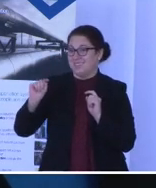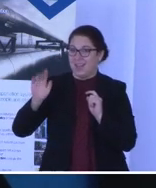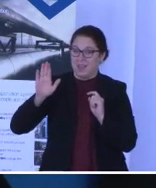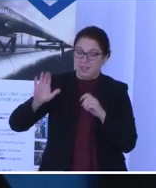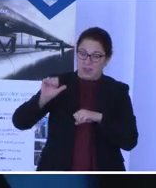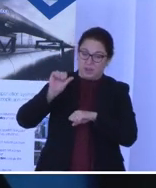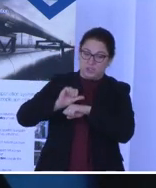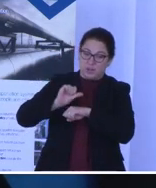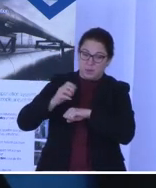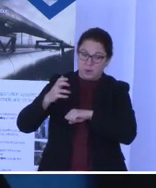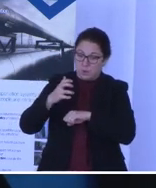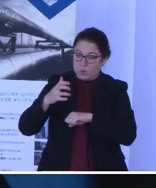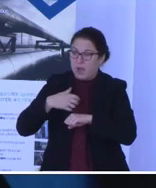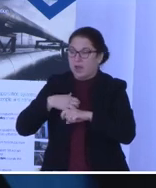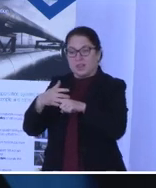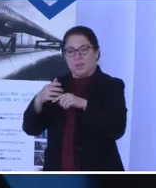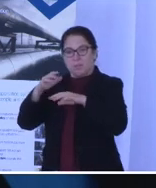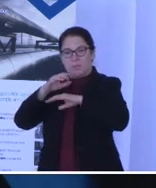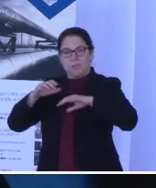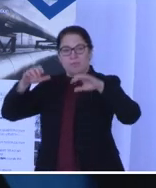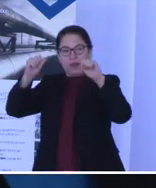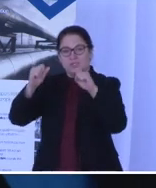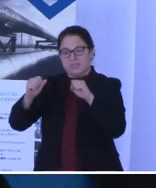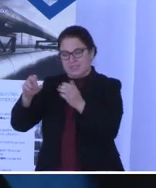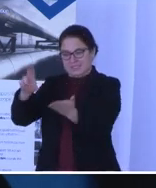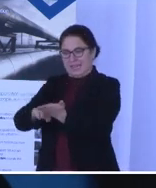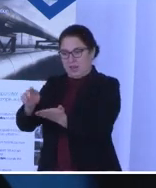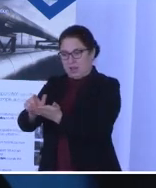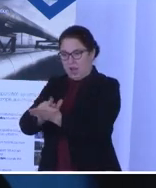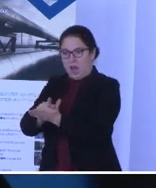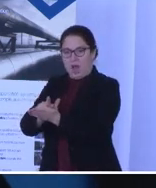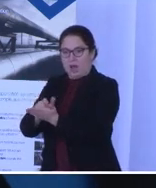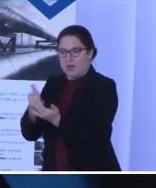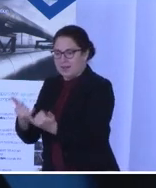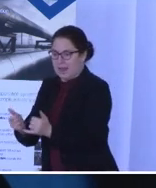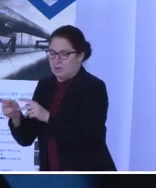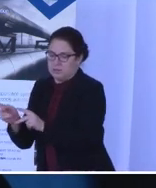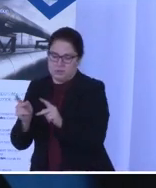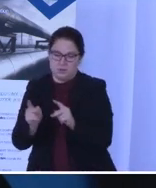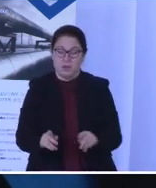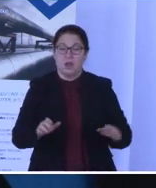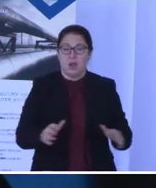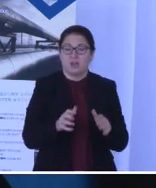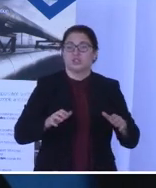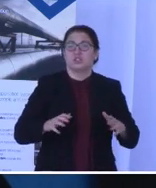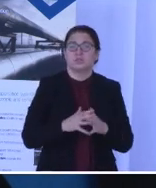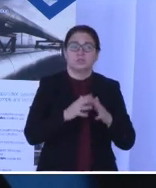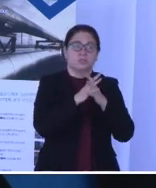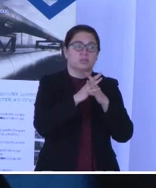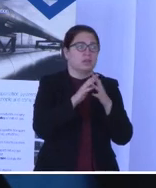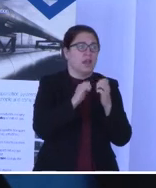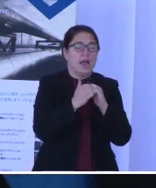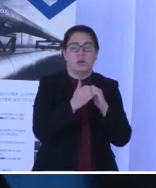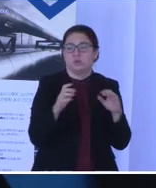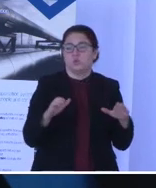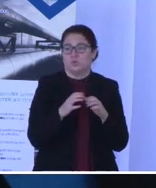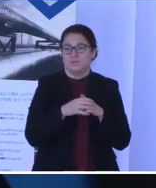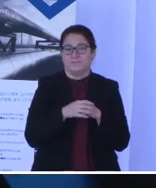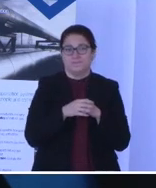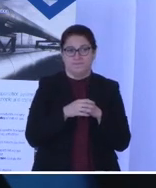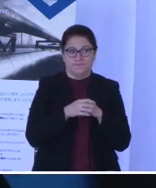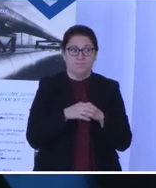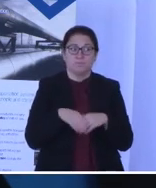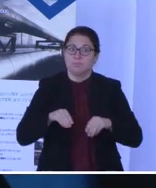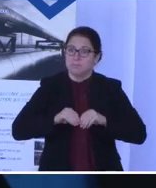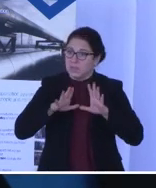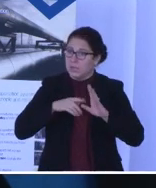that the president signed in this room into action. People came from all walks of life, attracted by our clear and urgent mission and